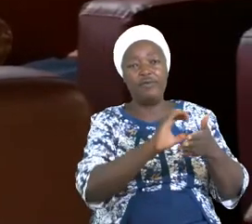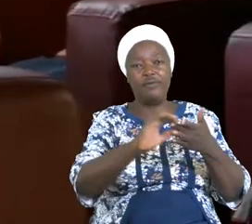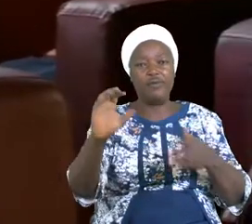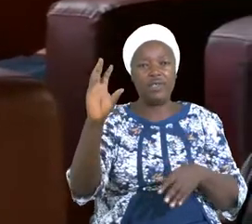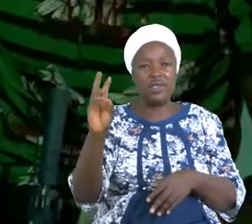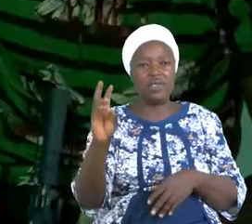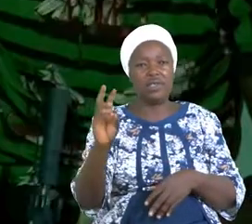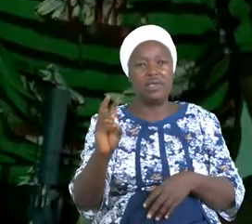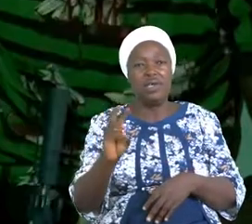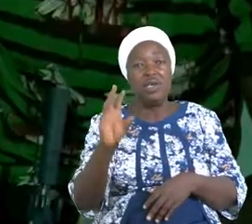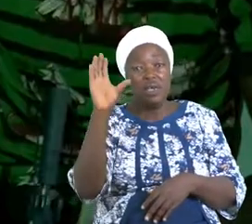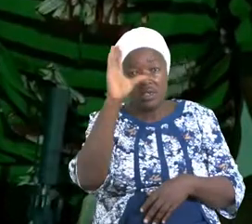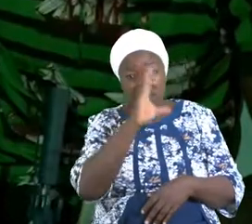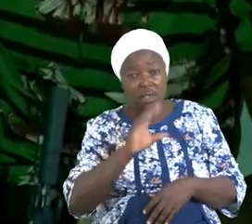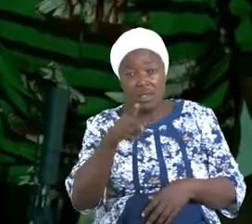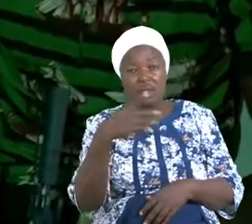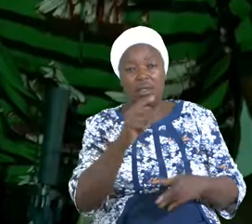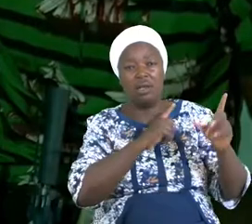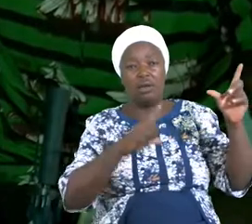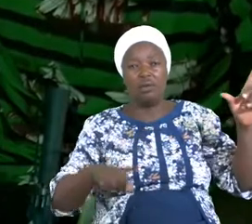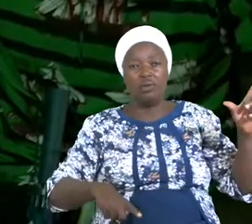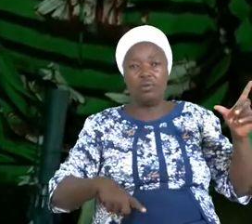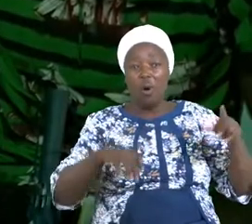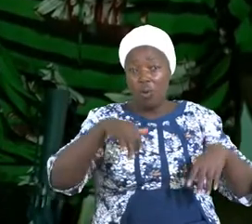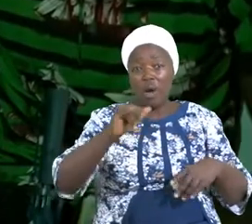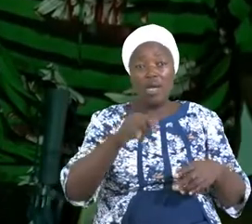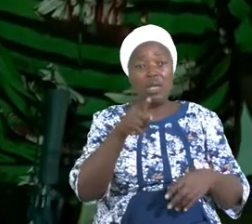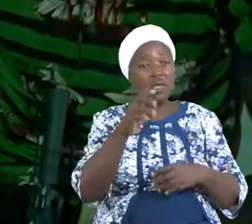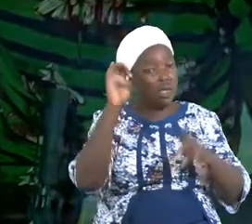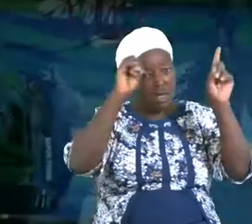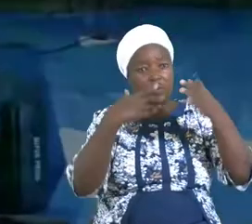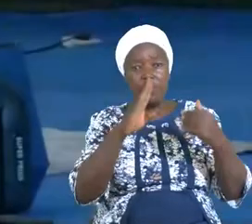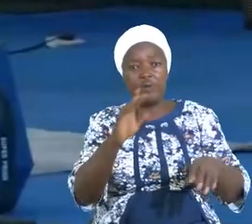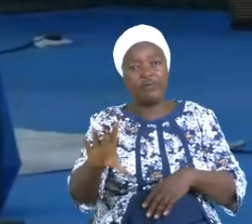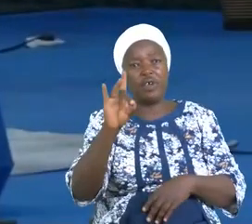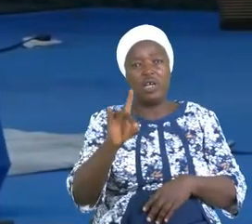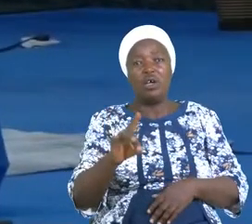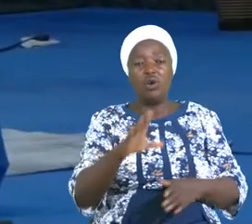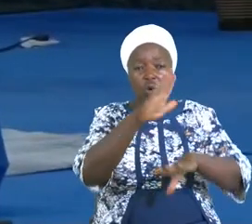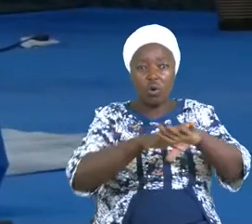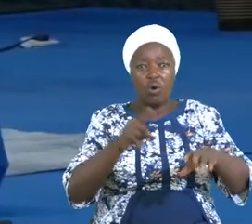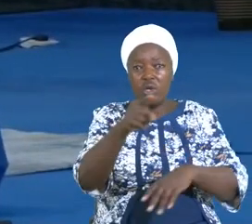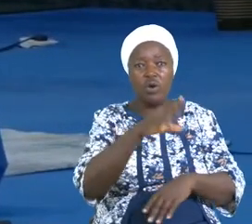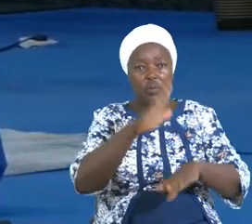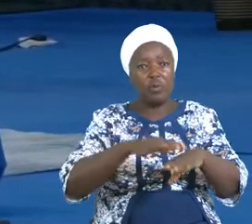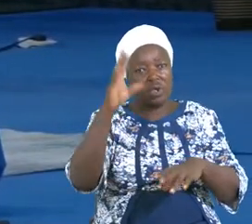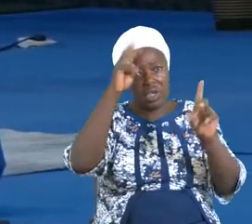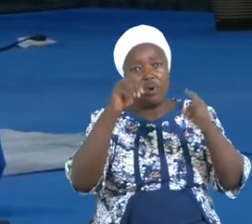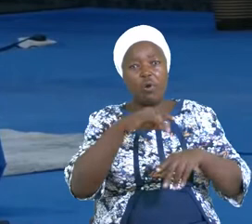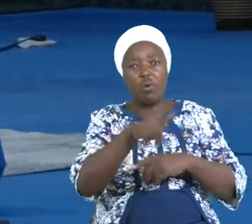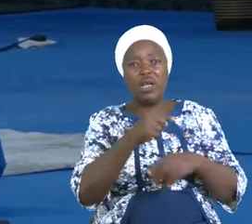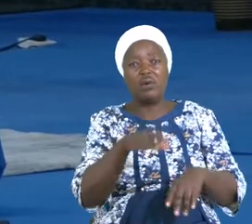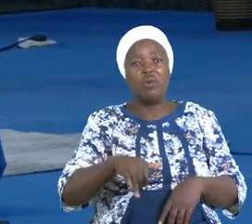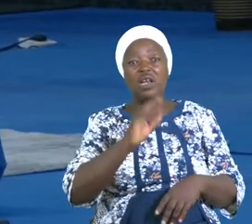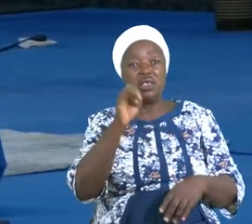seek ye the Lord while he may be found. Call ye upon him while he's near. Look